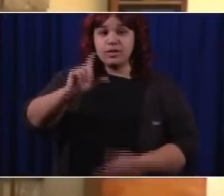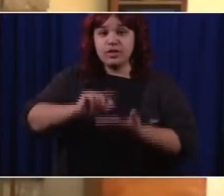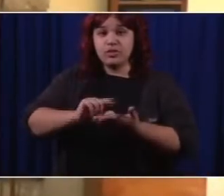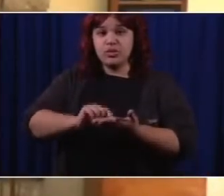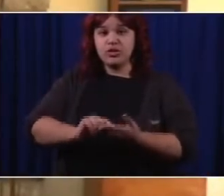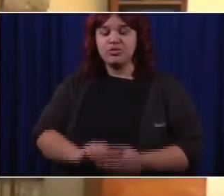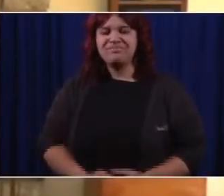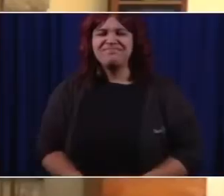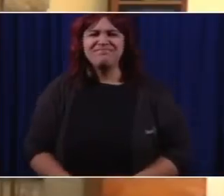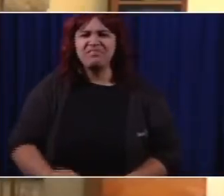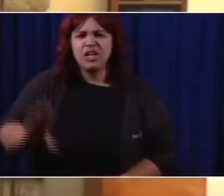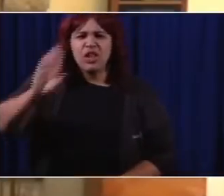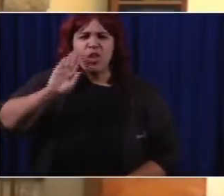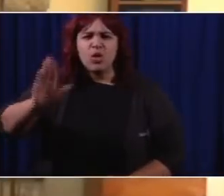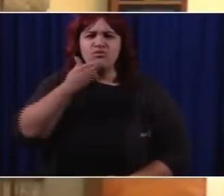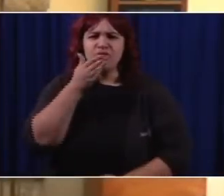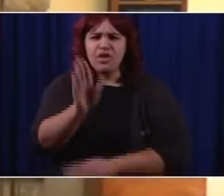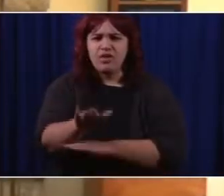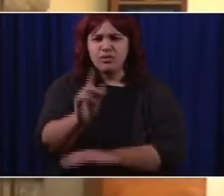Good afternoon, Governor.